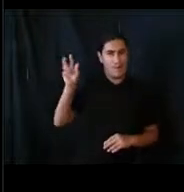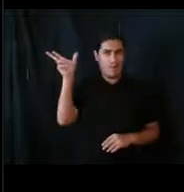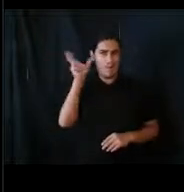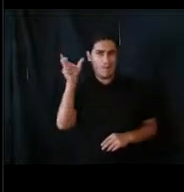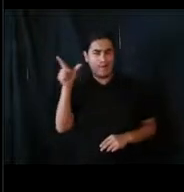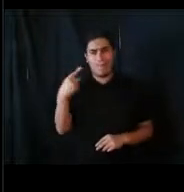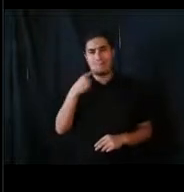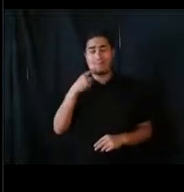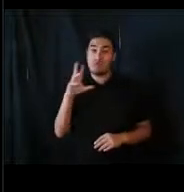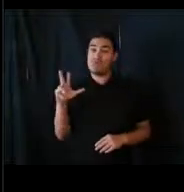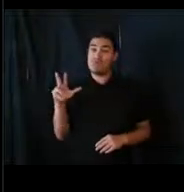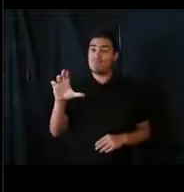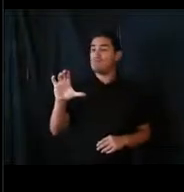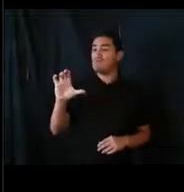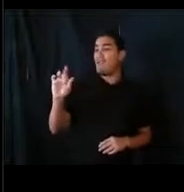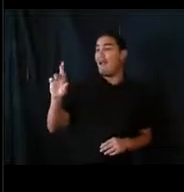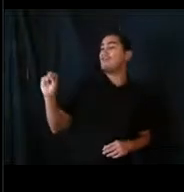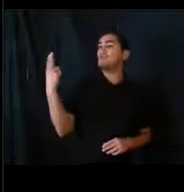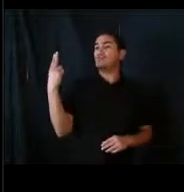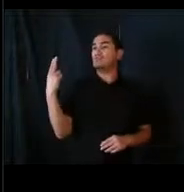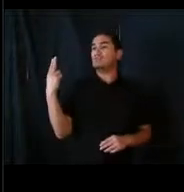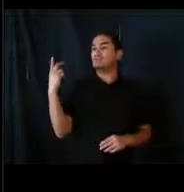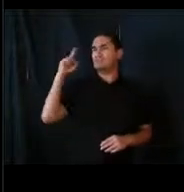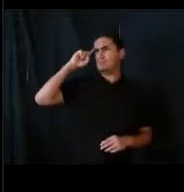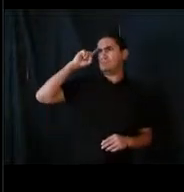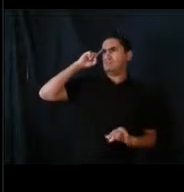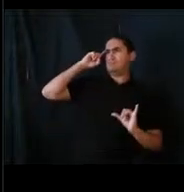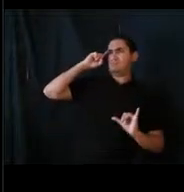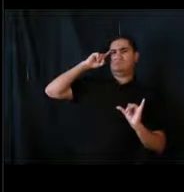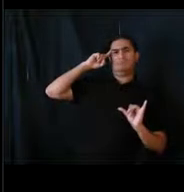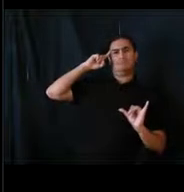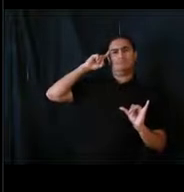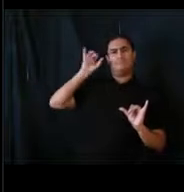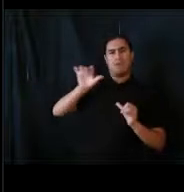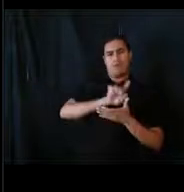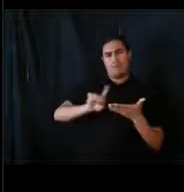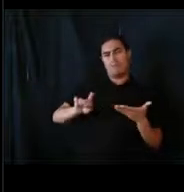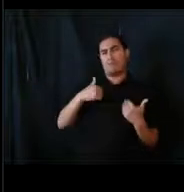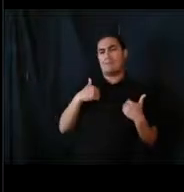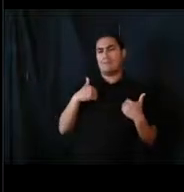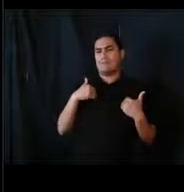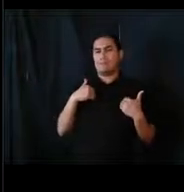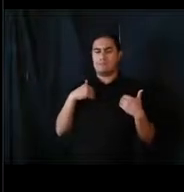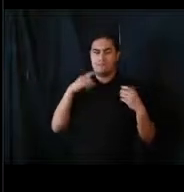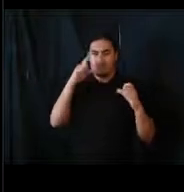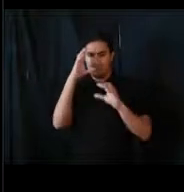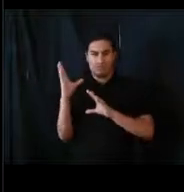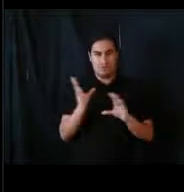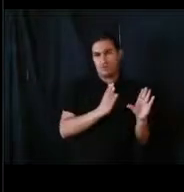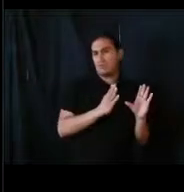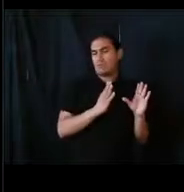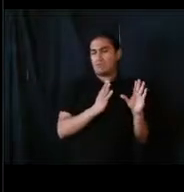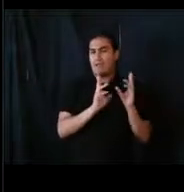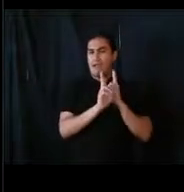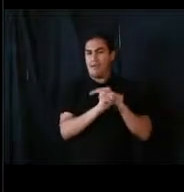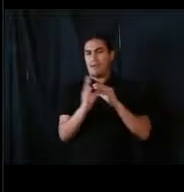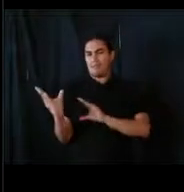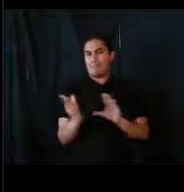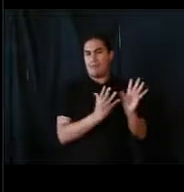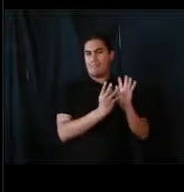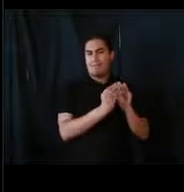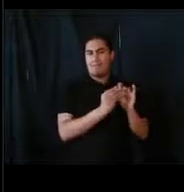they said crash and i just thought and i would that same week i was having a strategic highway safety plan meeting